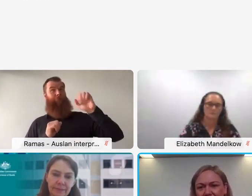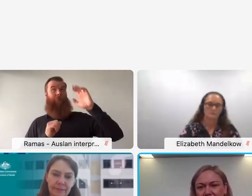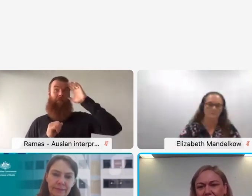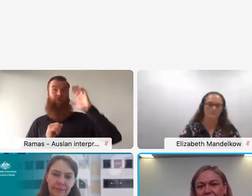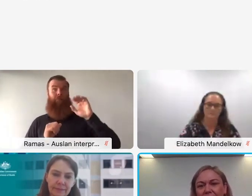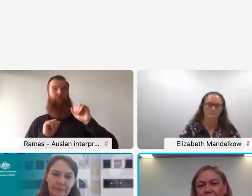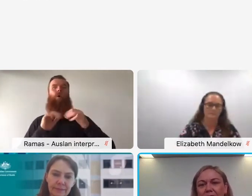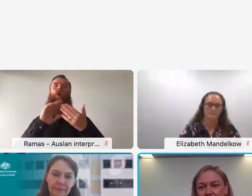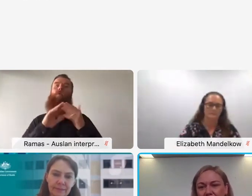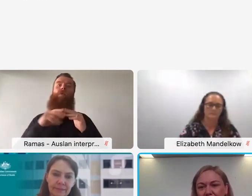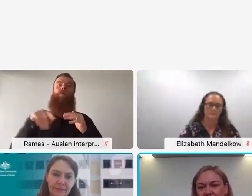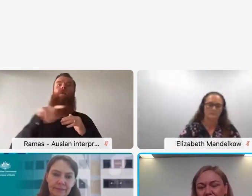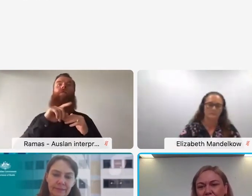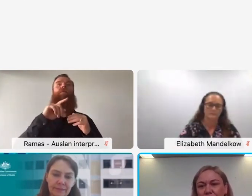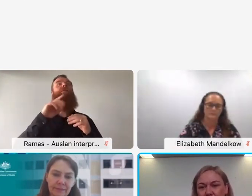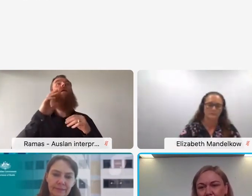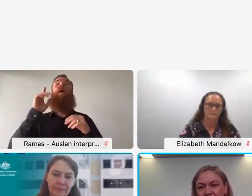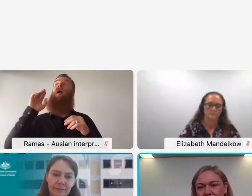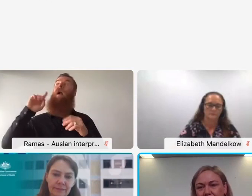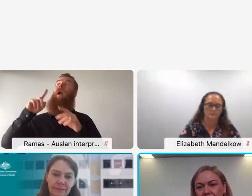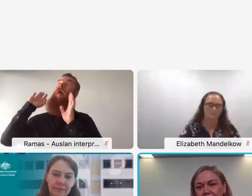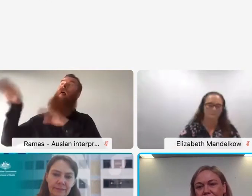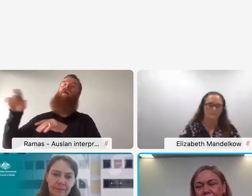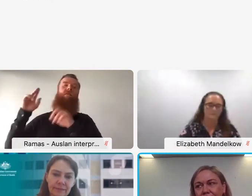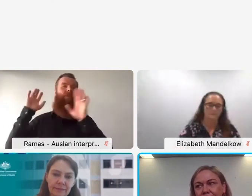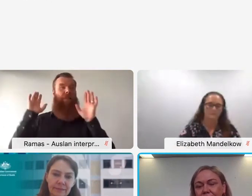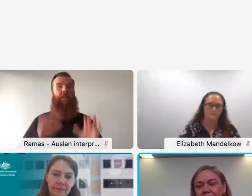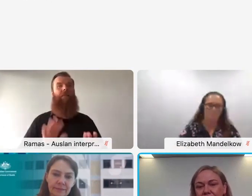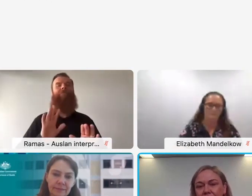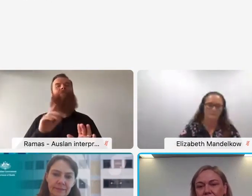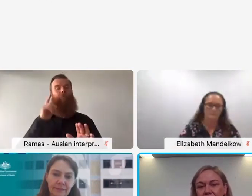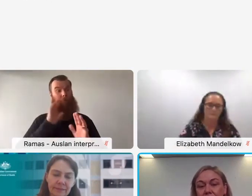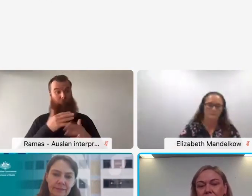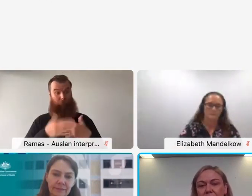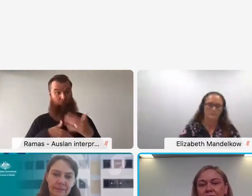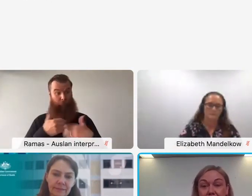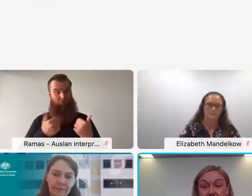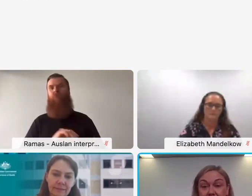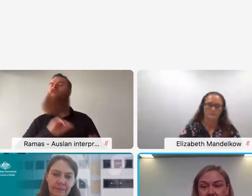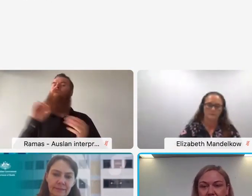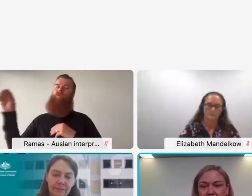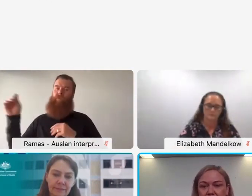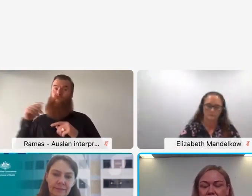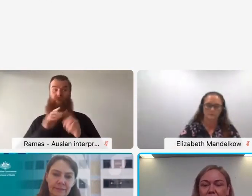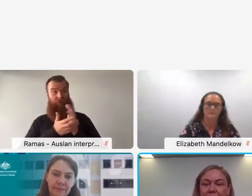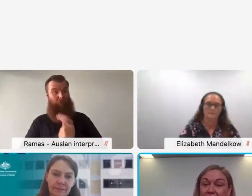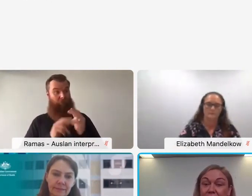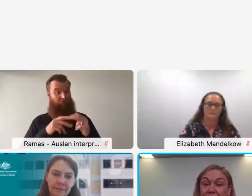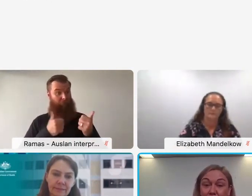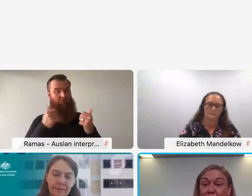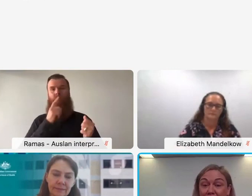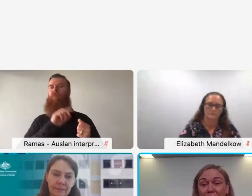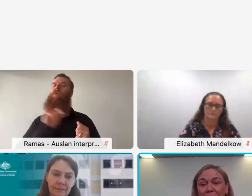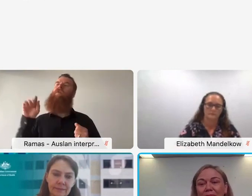leave forever. They want to come here for a short period of time to develop skills, to send money home, but